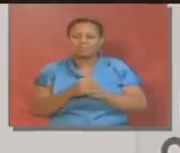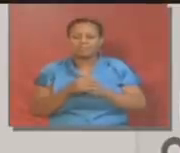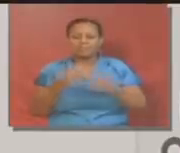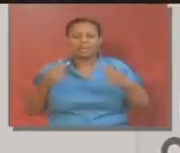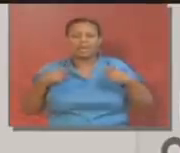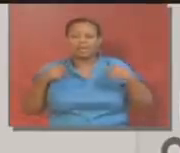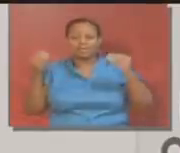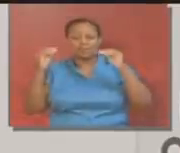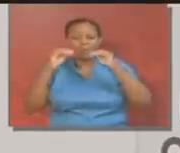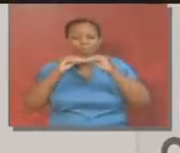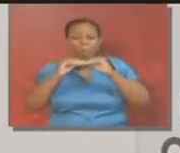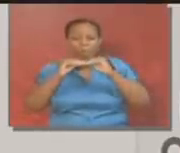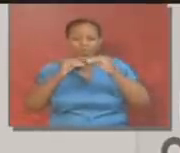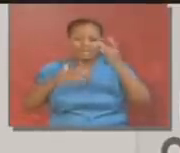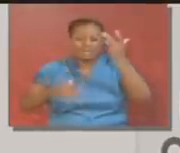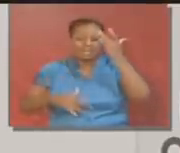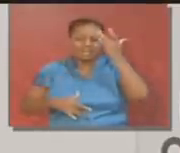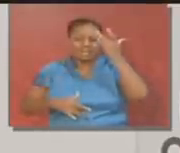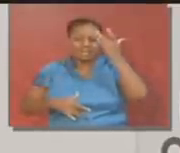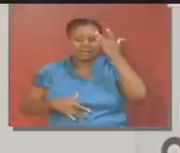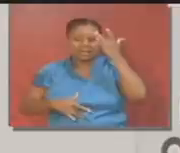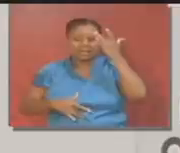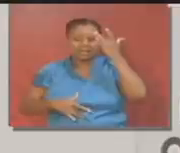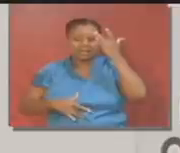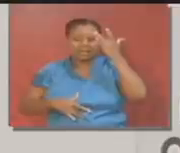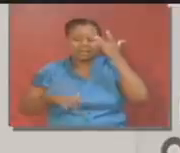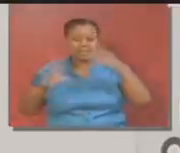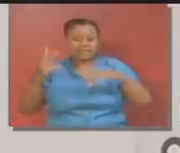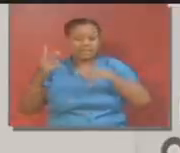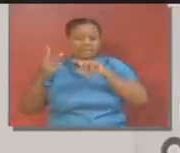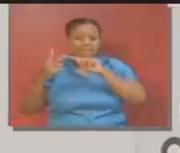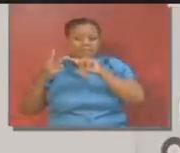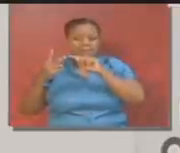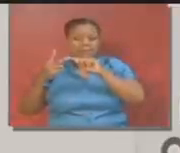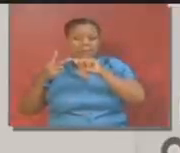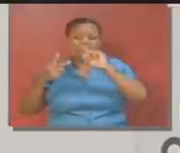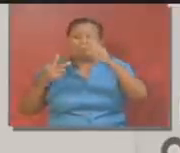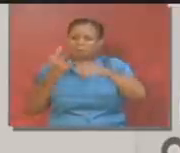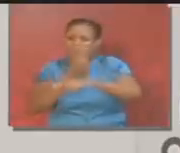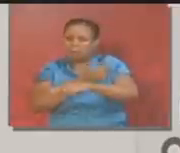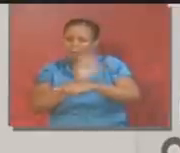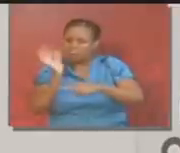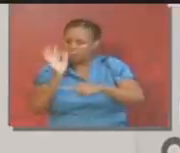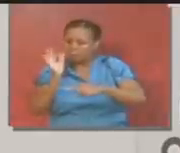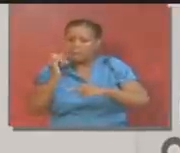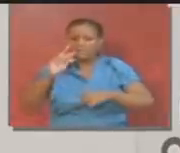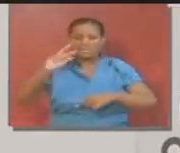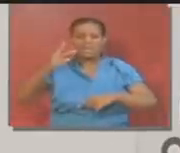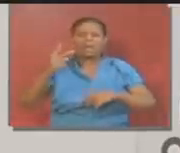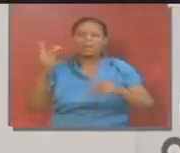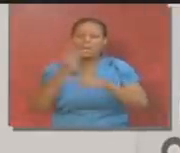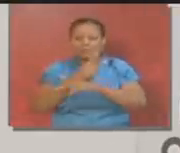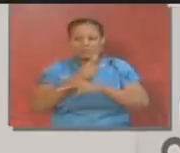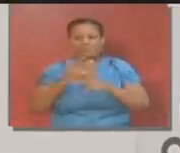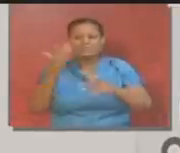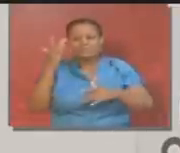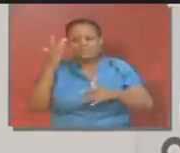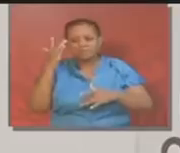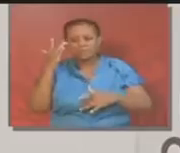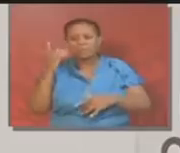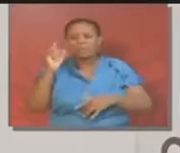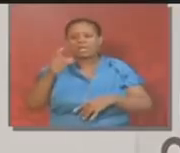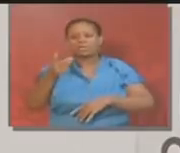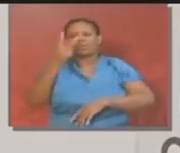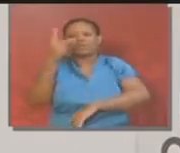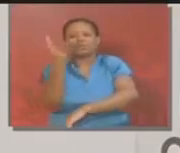fact, with the second dose, as you know, we should have our second dose maybe 12 weeks afterwards. The second dose is actually milder. So the